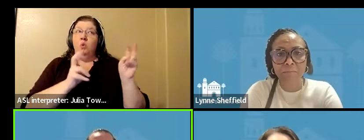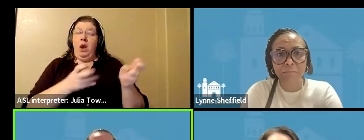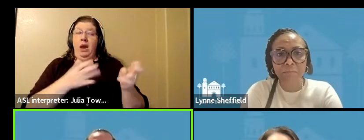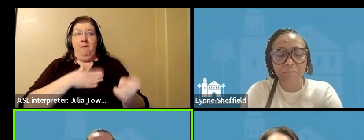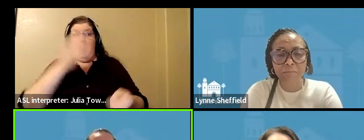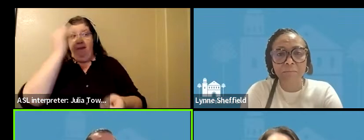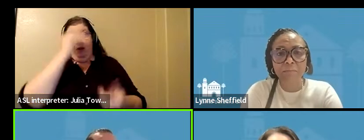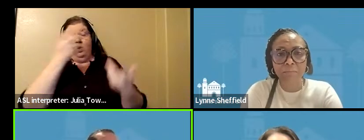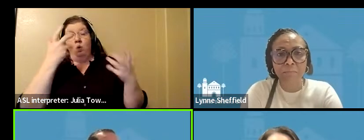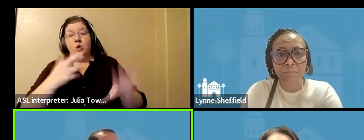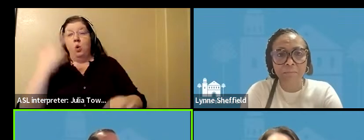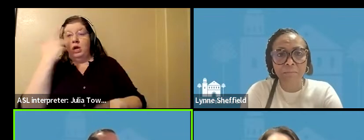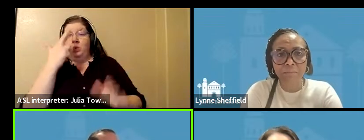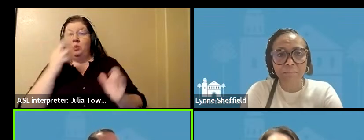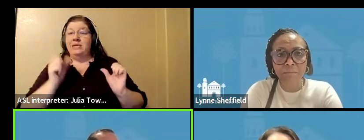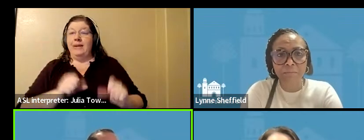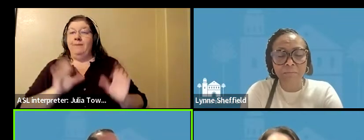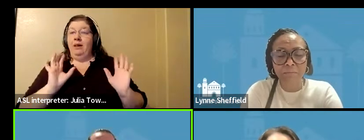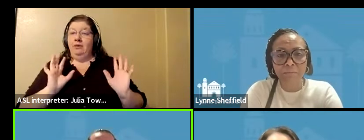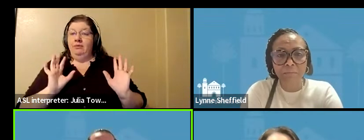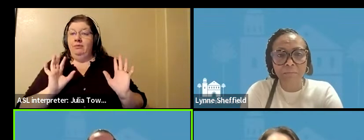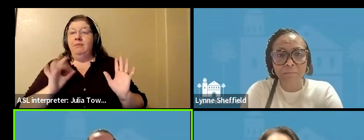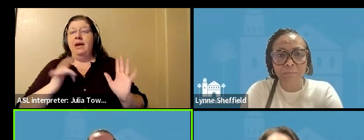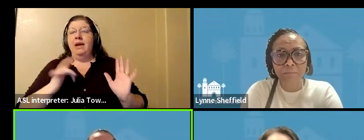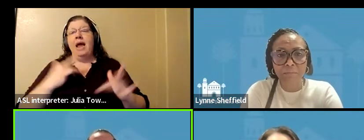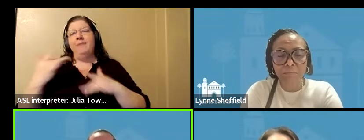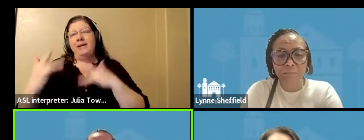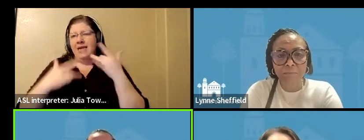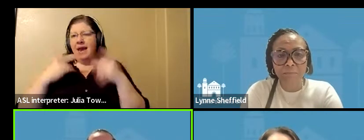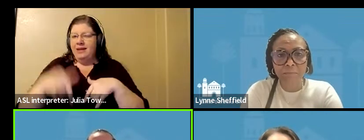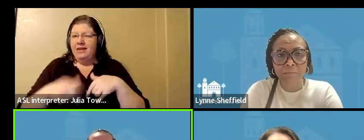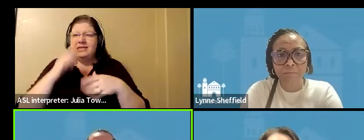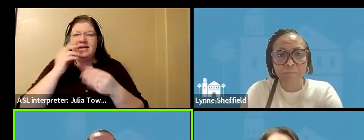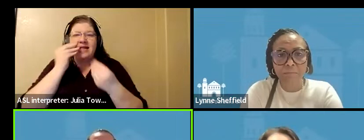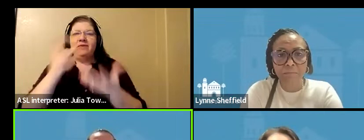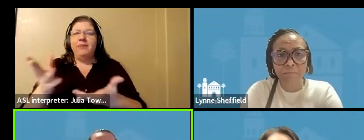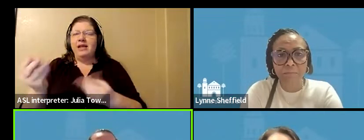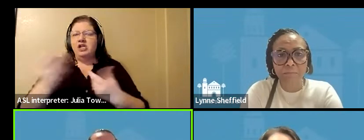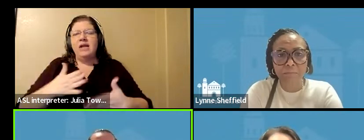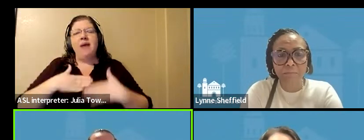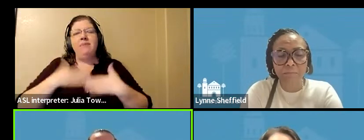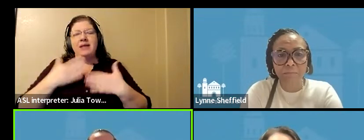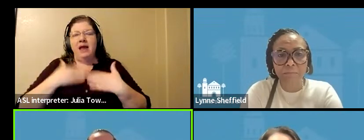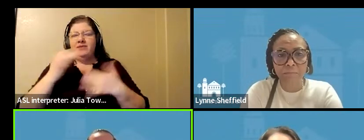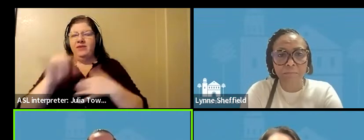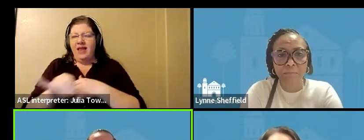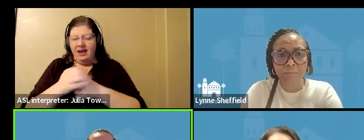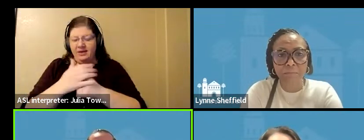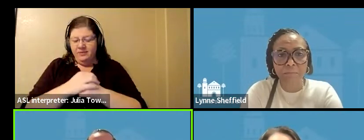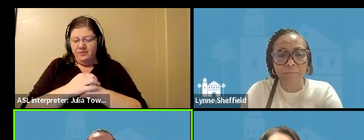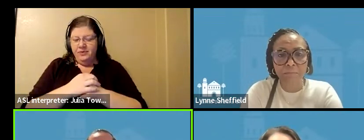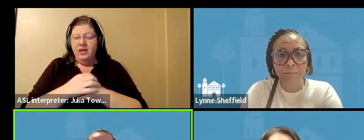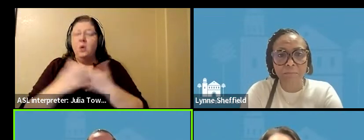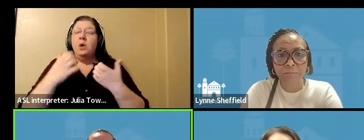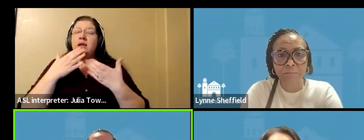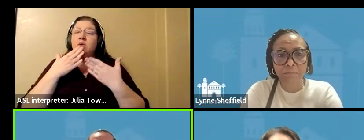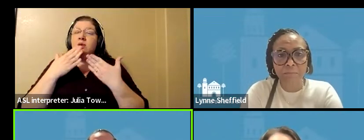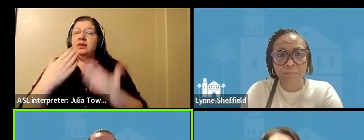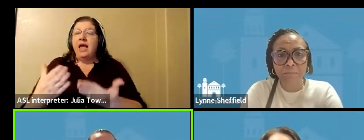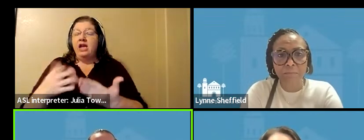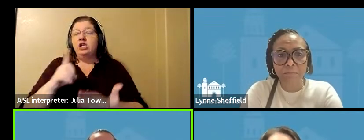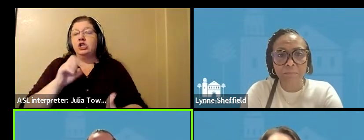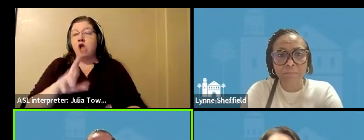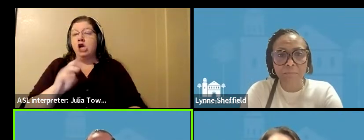pretty reasonable. But I'm excited for this. I'm excited to get that information. And I just wanted to thank Dr. Maldonado,